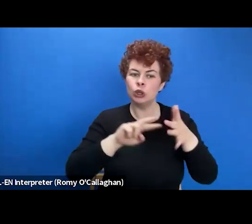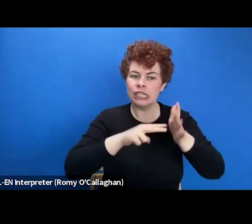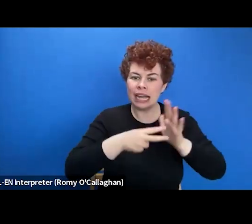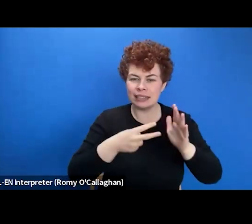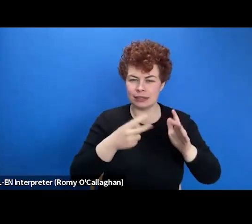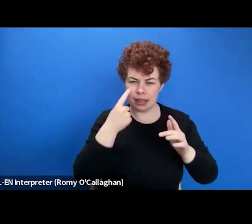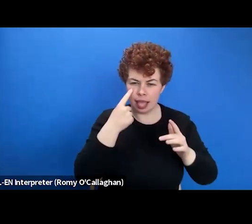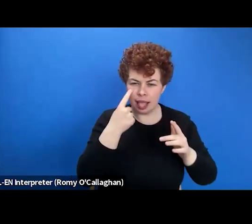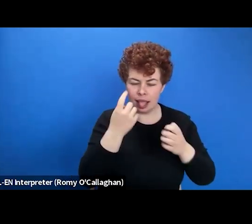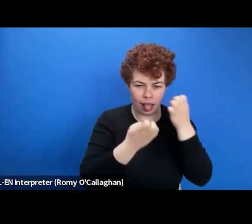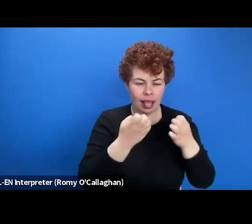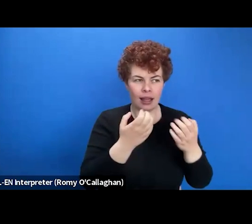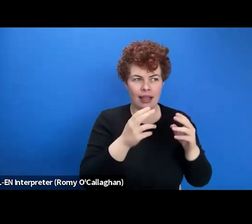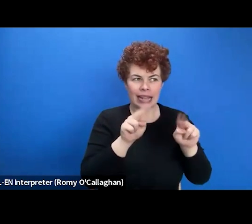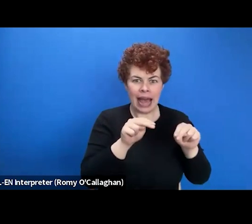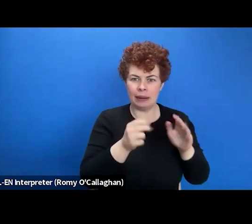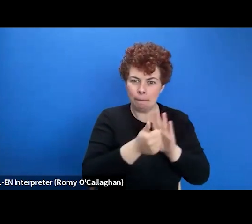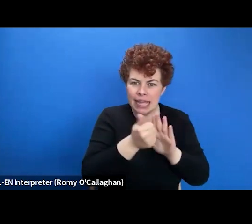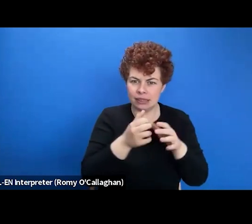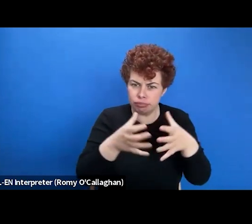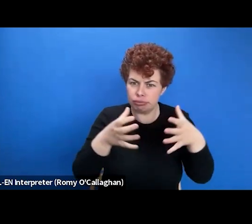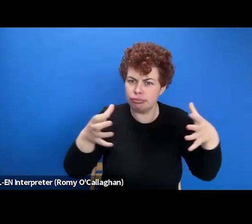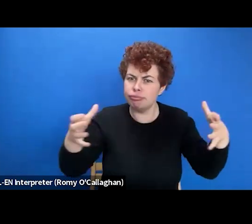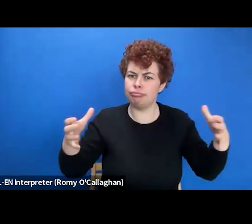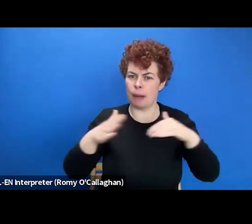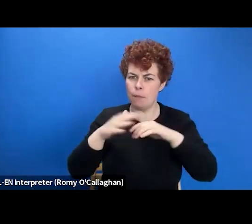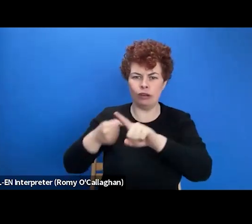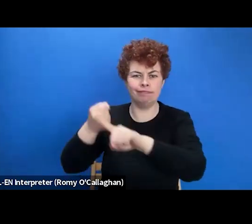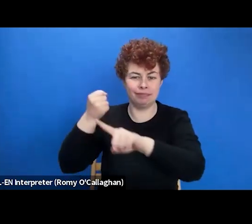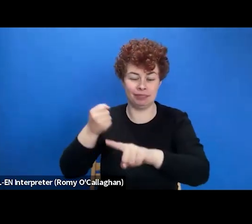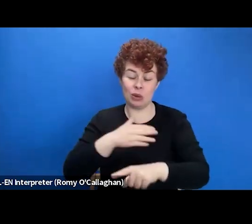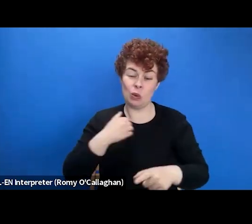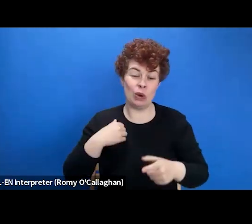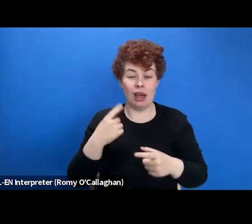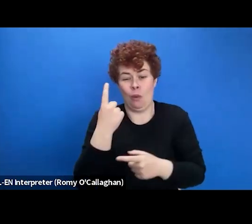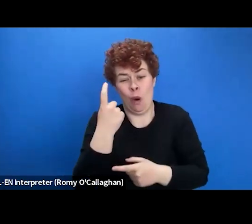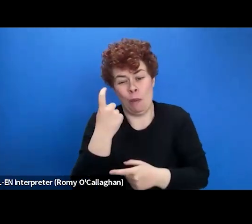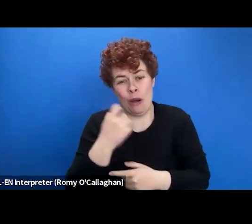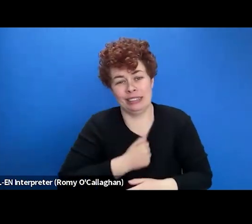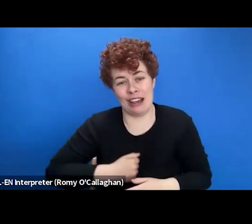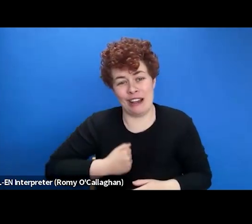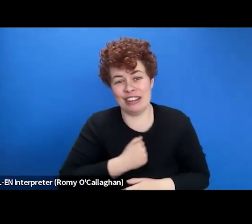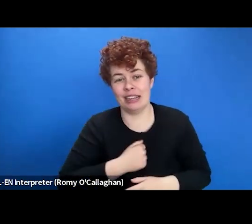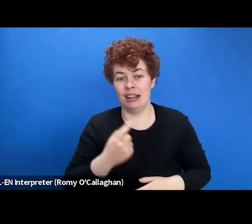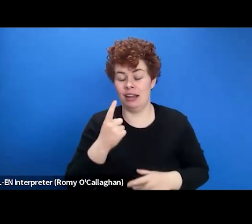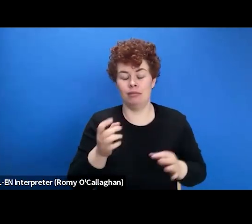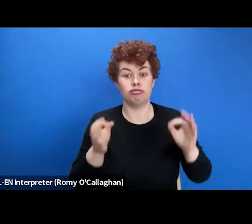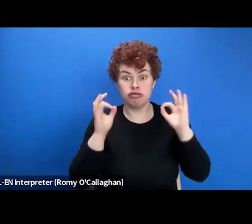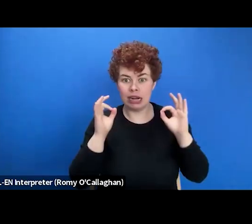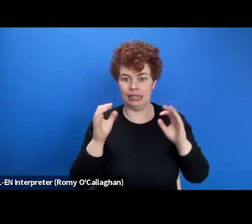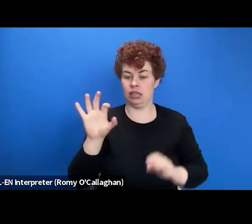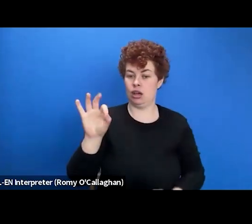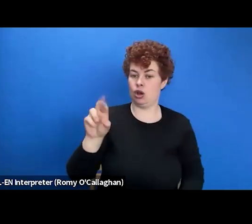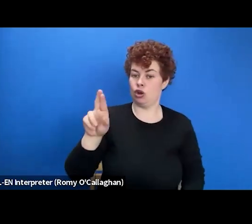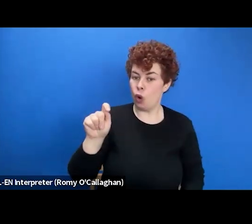bringing in those tactics and building the movement that way. And we're delighted. Sorry, just one last thing to say, just gratitude to be in Gort Family